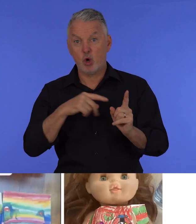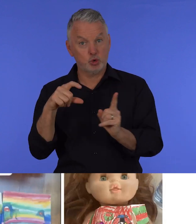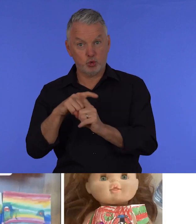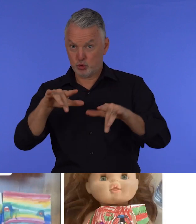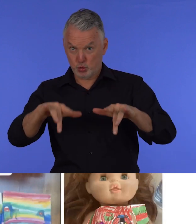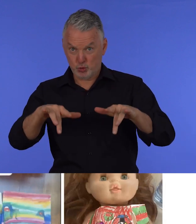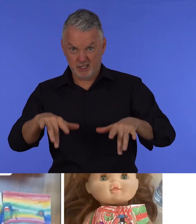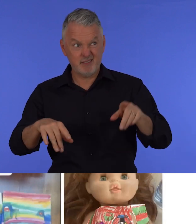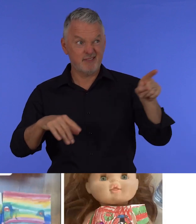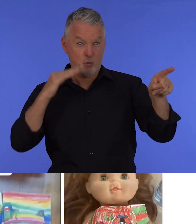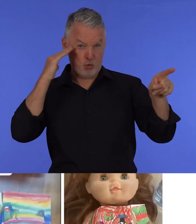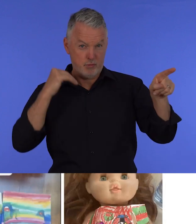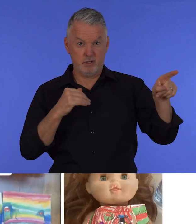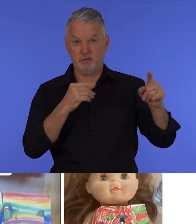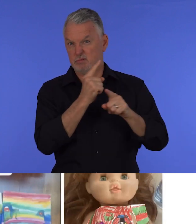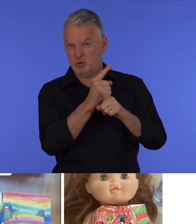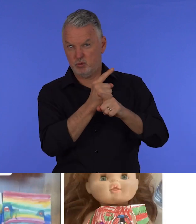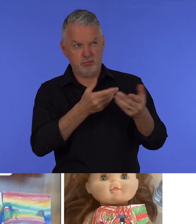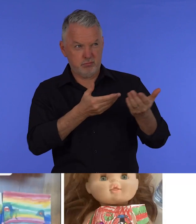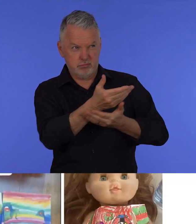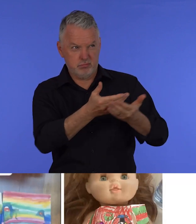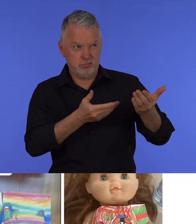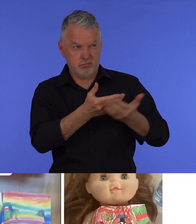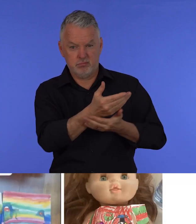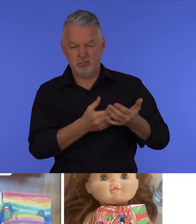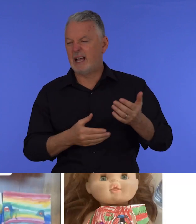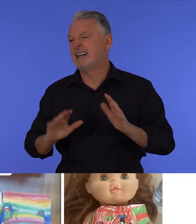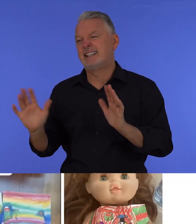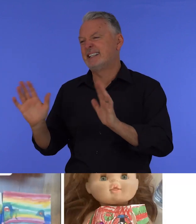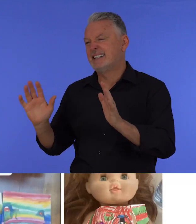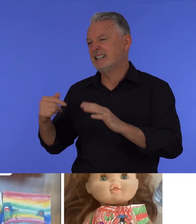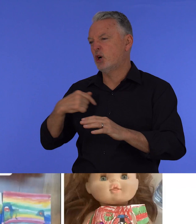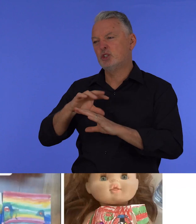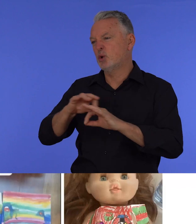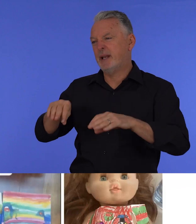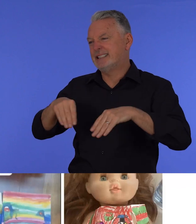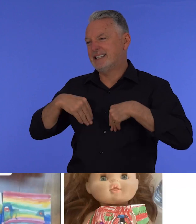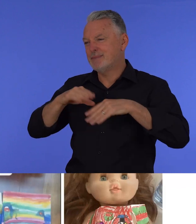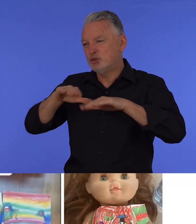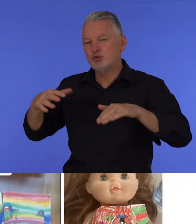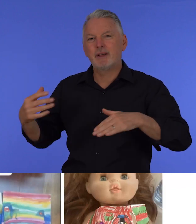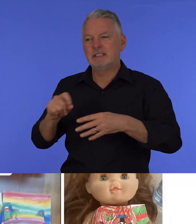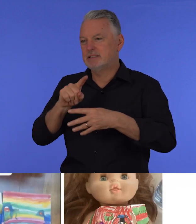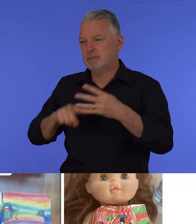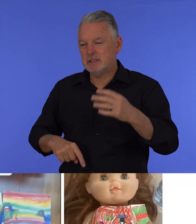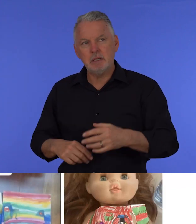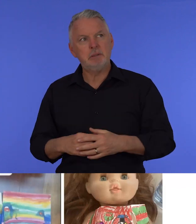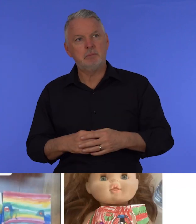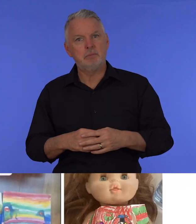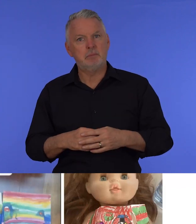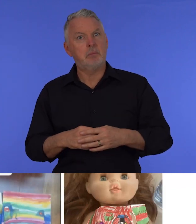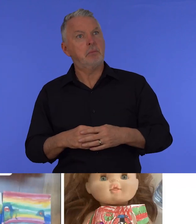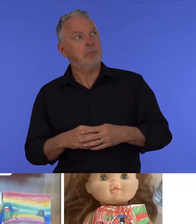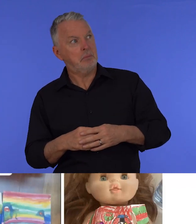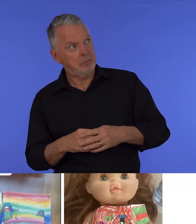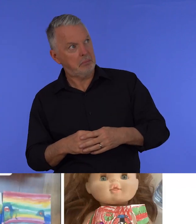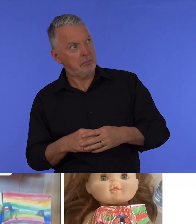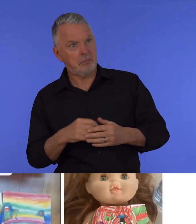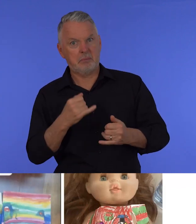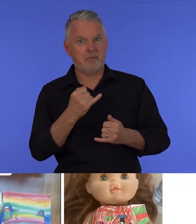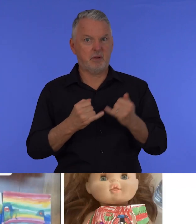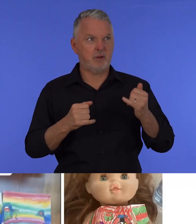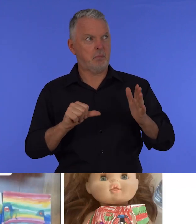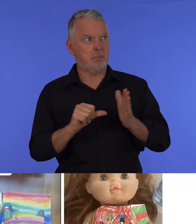the phone. She'd never met my daughter and didn't know anything about her disability at all or what her care needs were. But she said, oh, I don't take kids